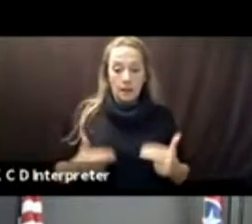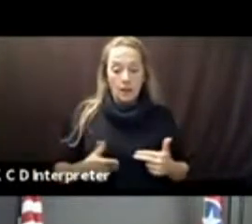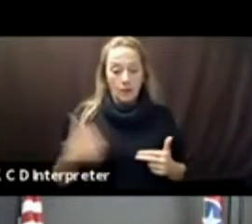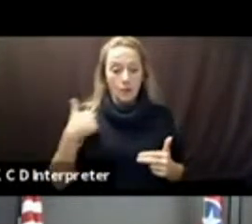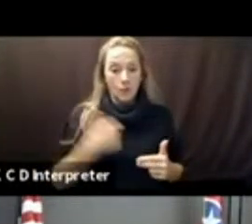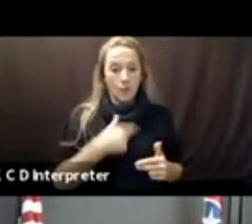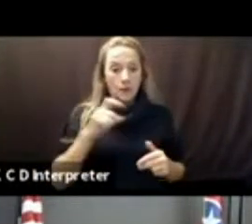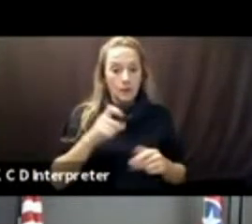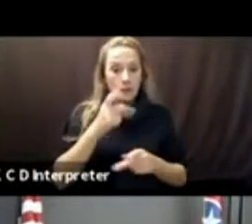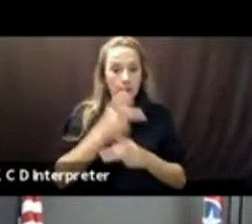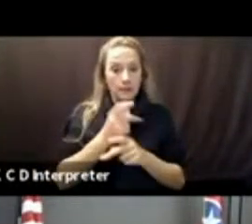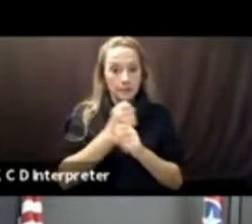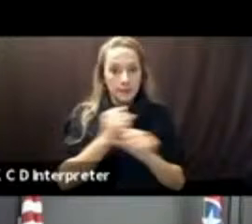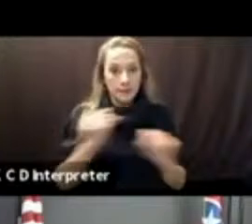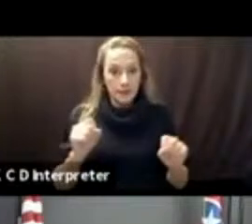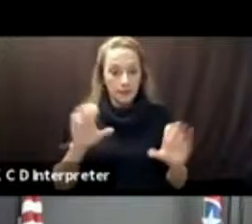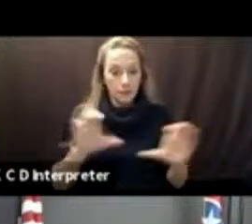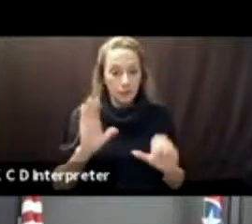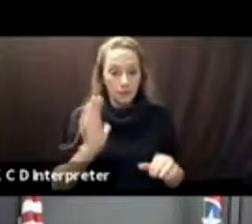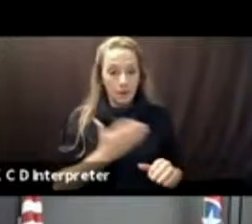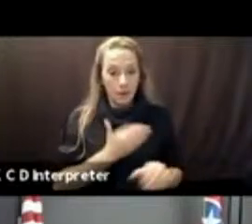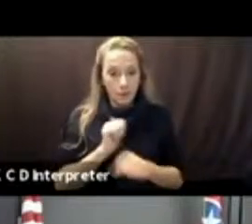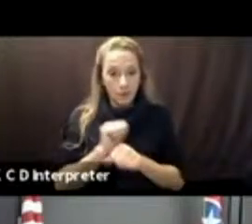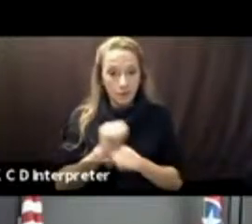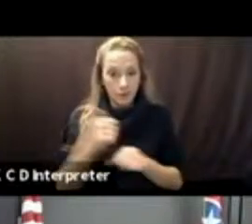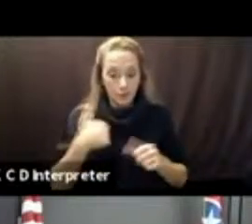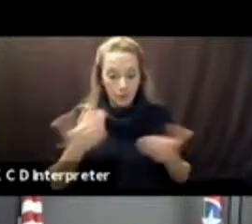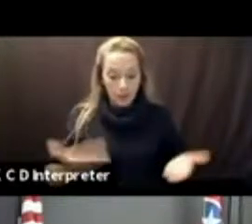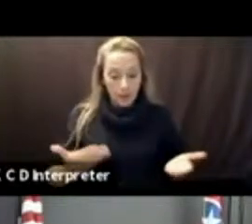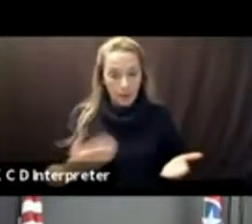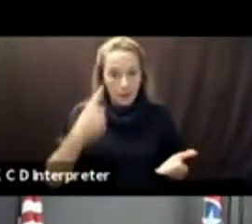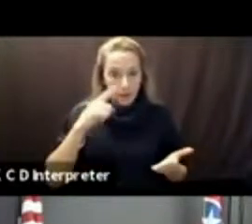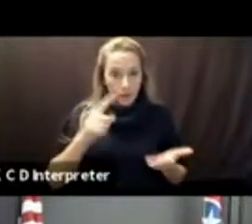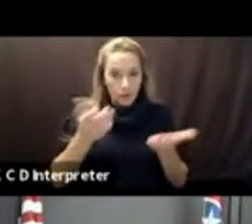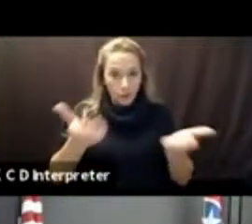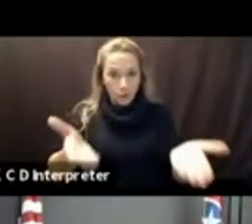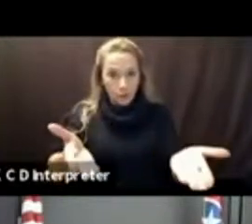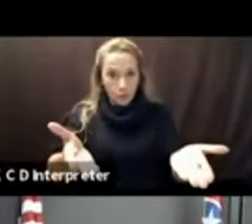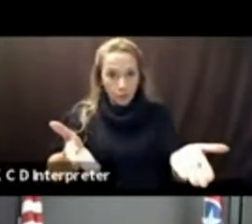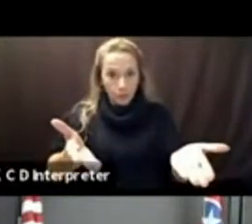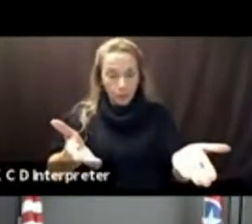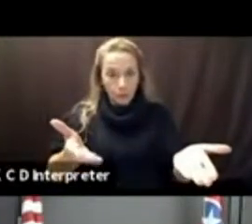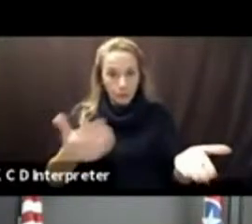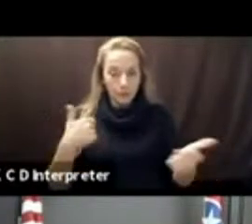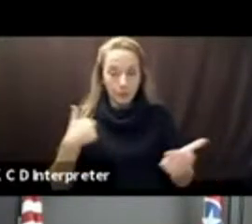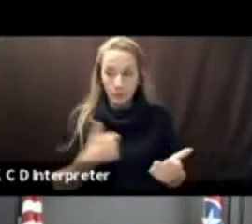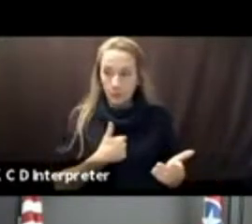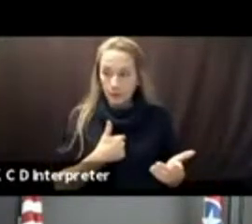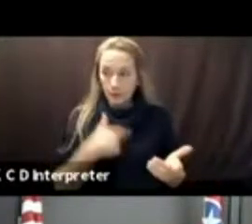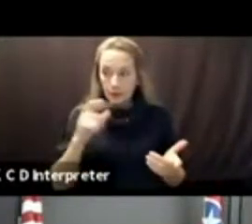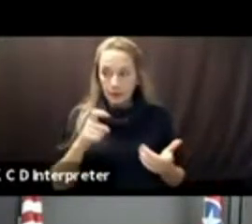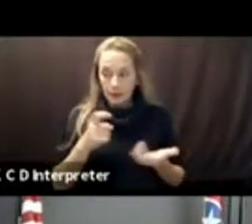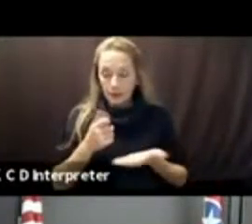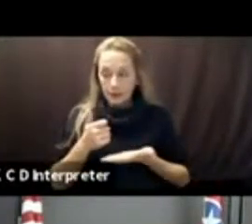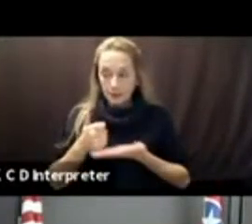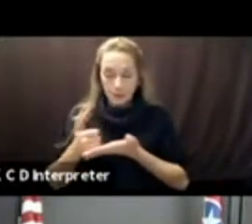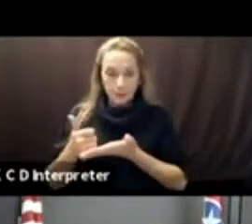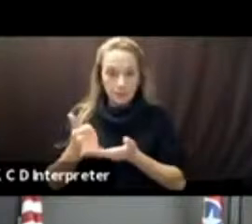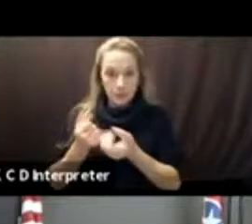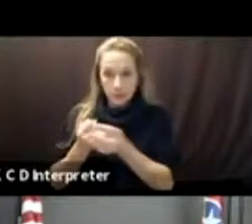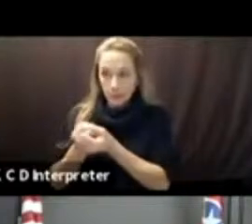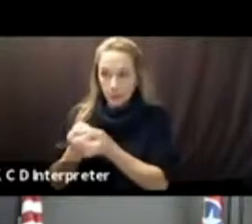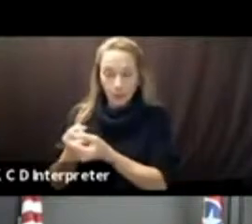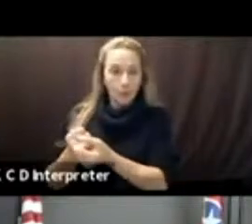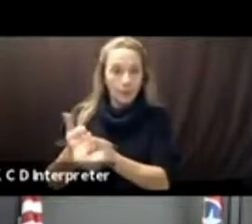safe. We need to do our jobs. We're here for you. And that we're all in this again together, both us and the